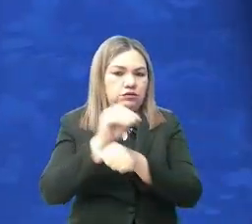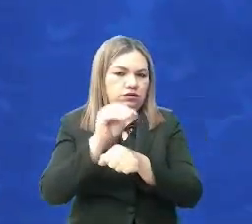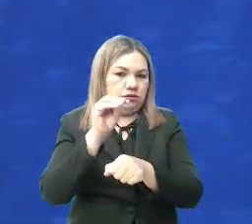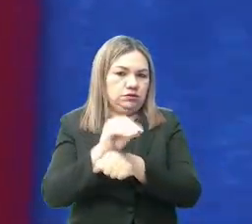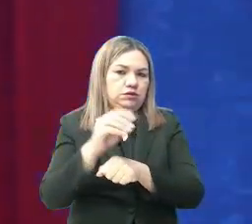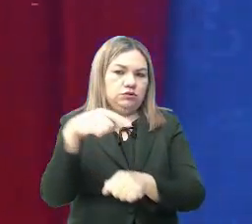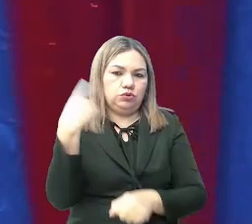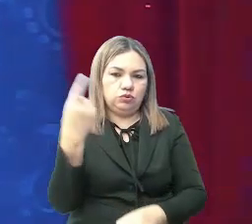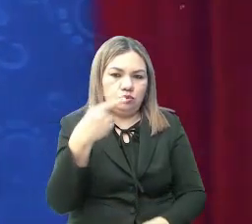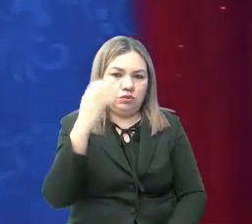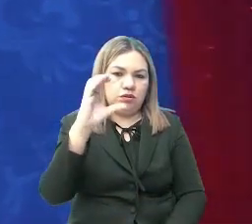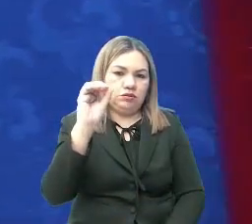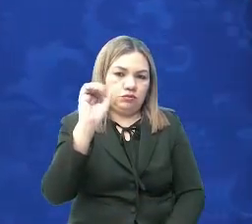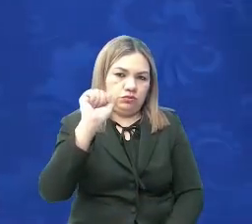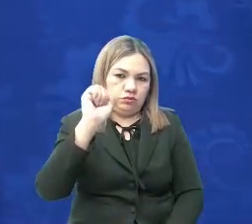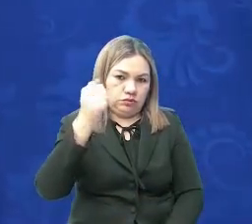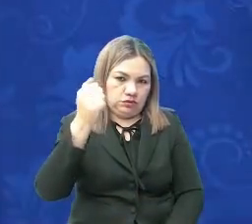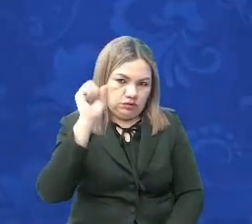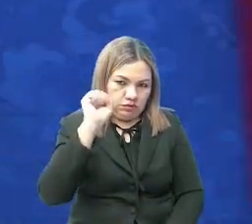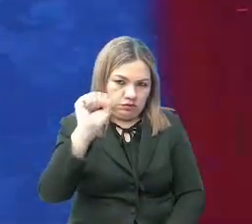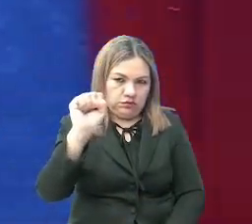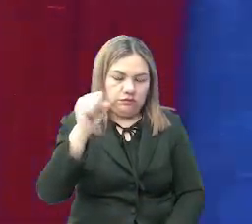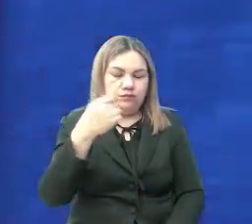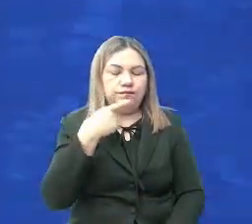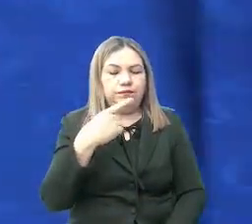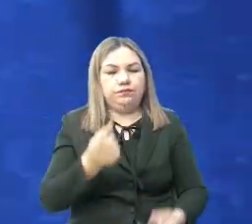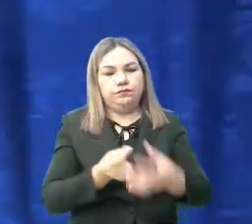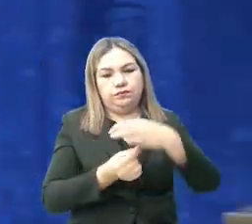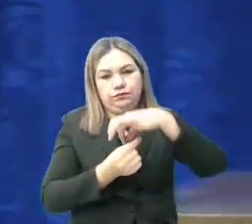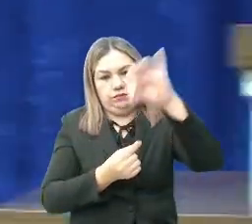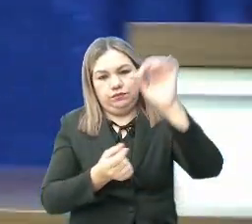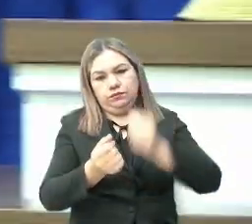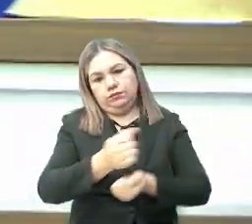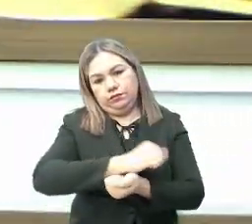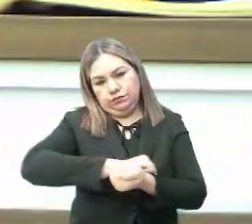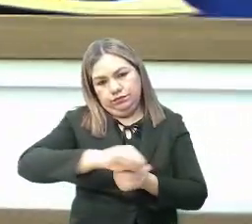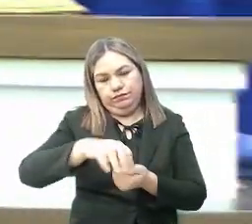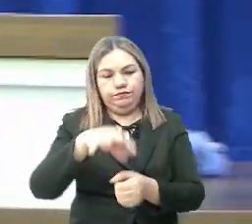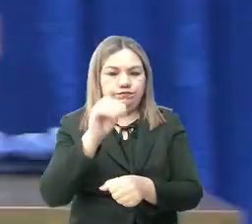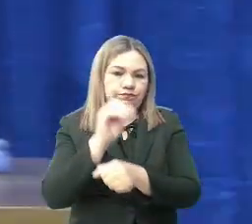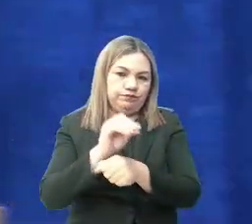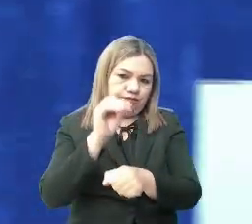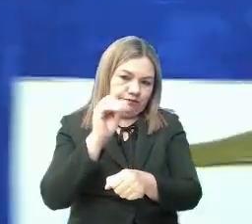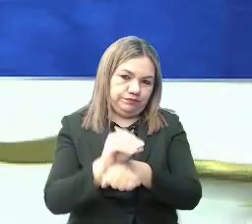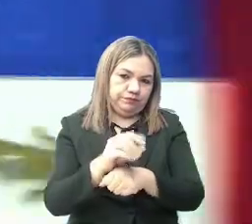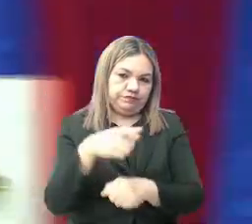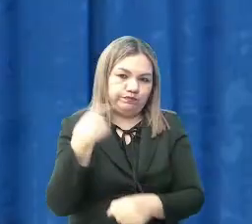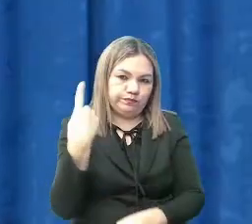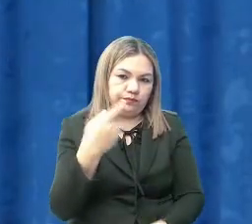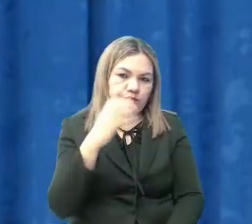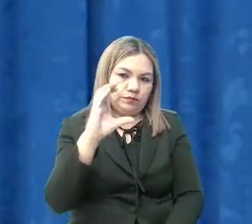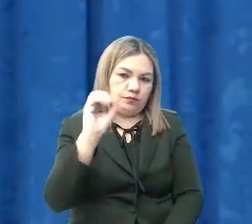thing is that he's going to teach us all things, because that's the function of the Holy Spirit, to teach us all things.